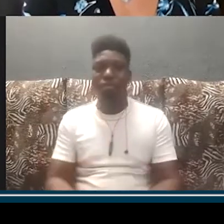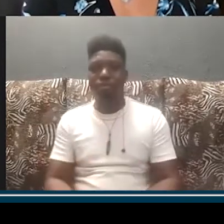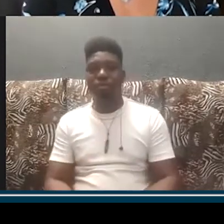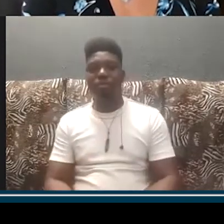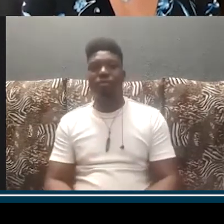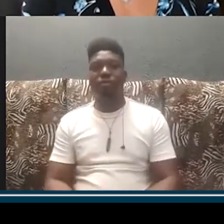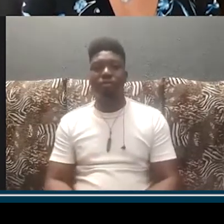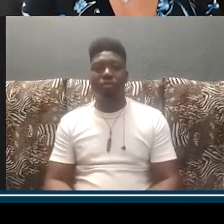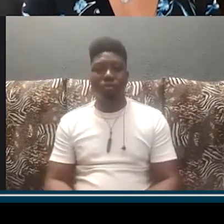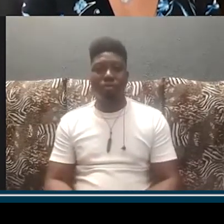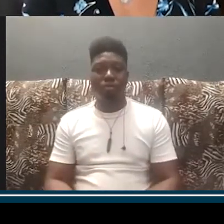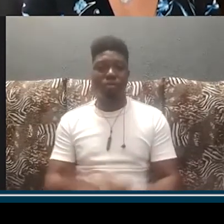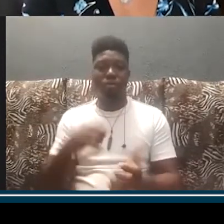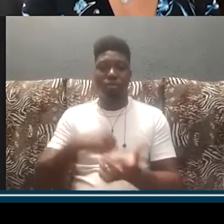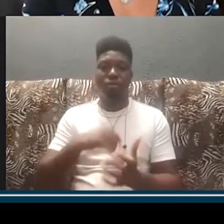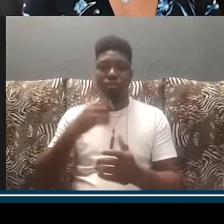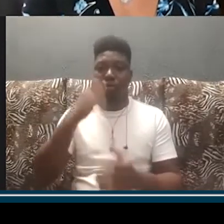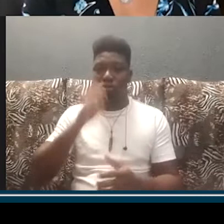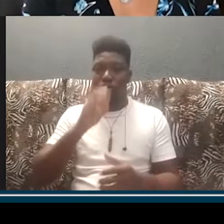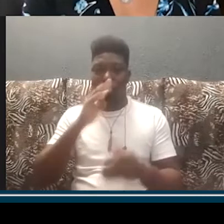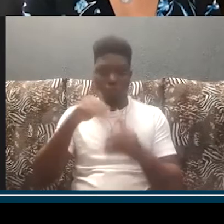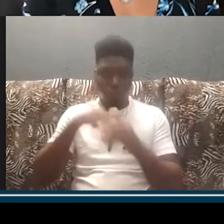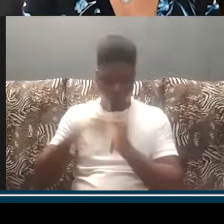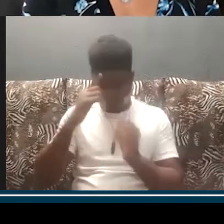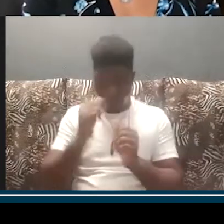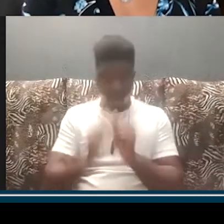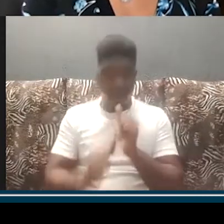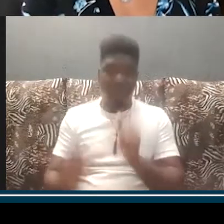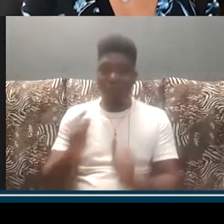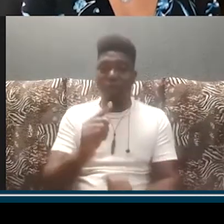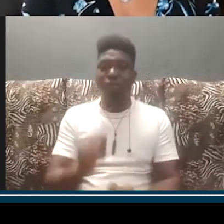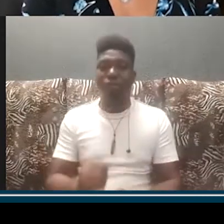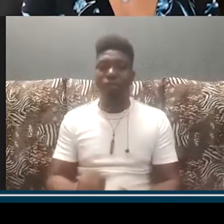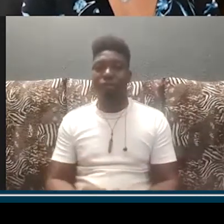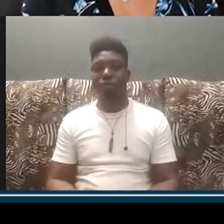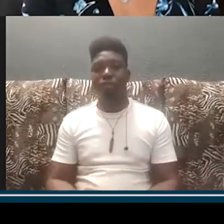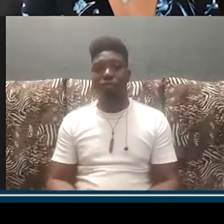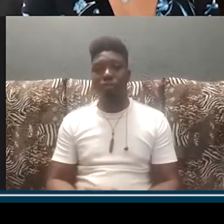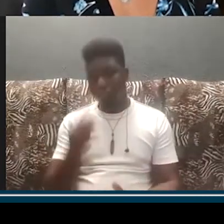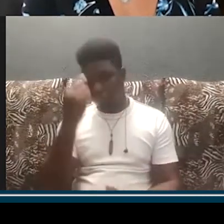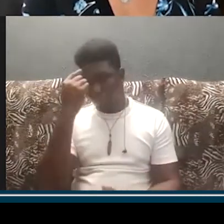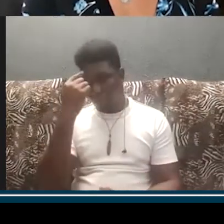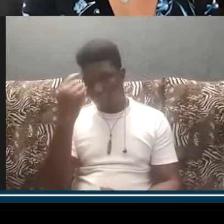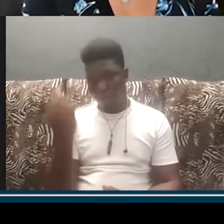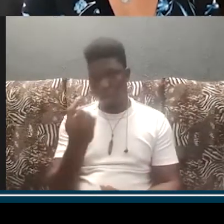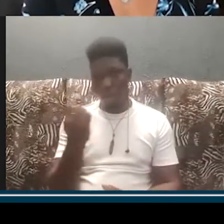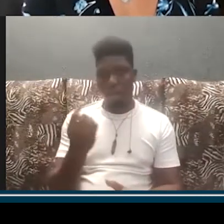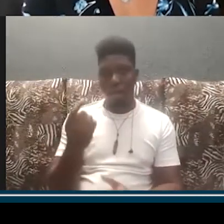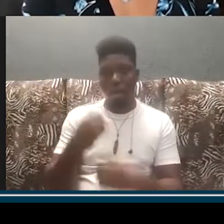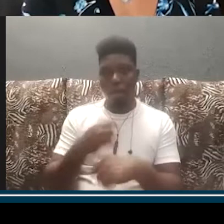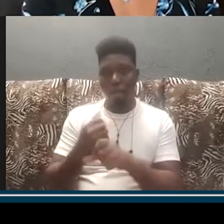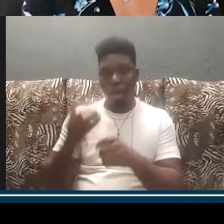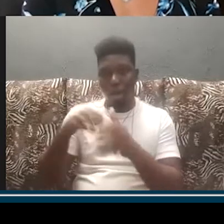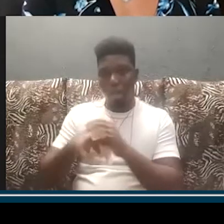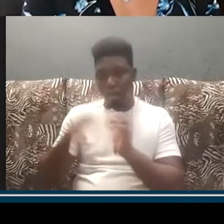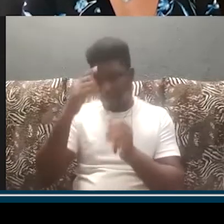accessible for everyone. Not only focus making accessible for cars, but not like buses too,